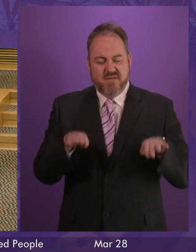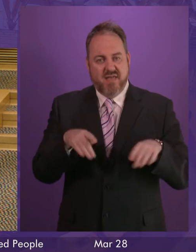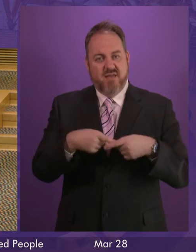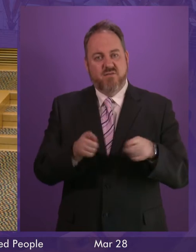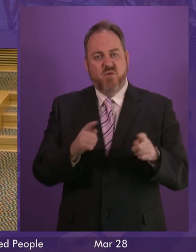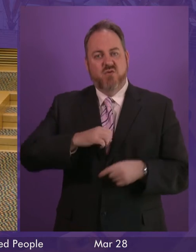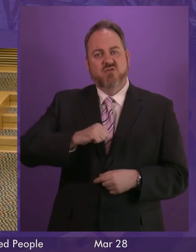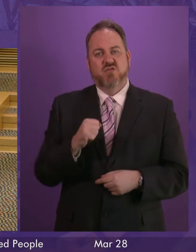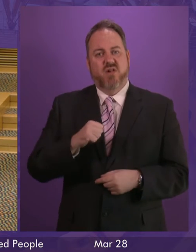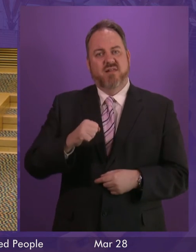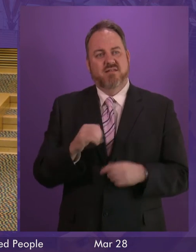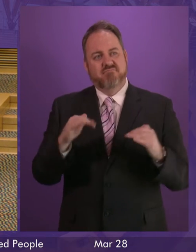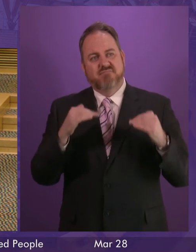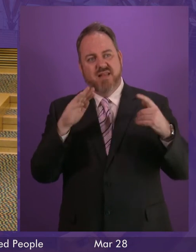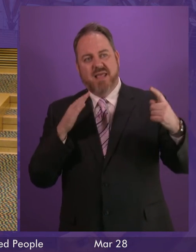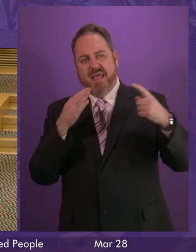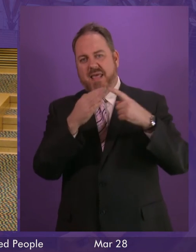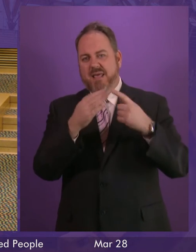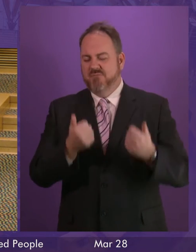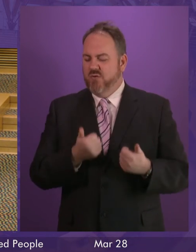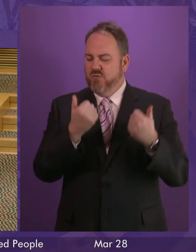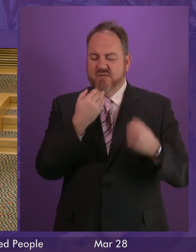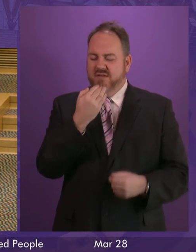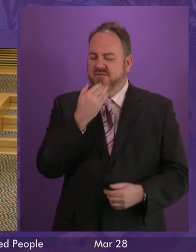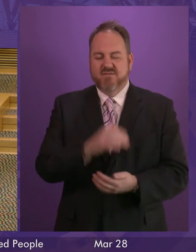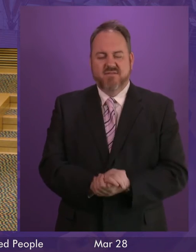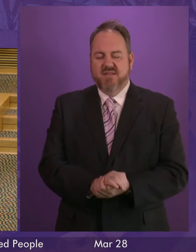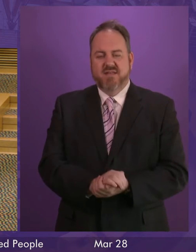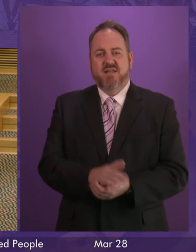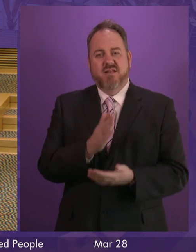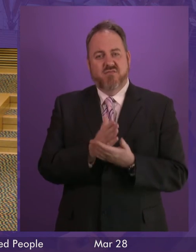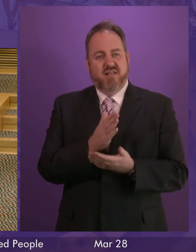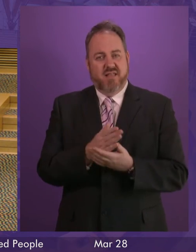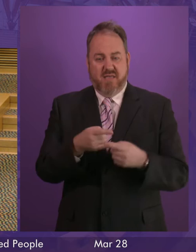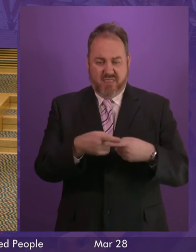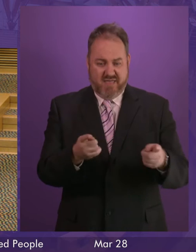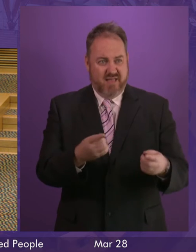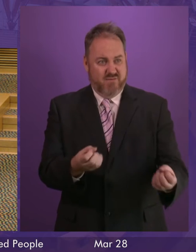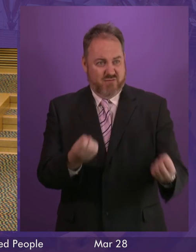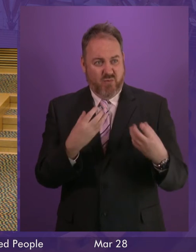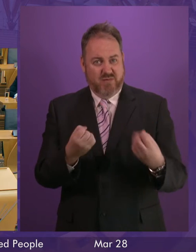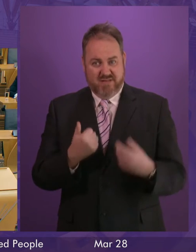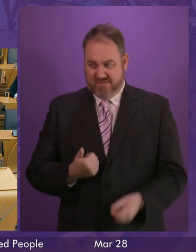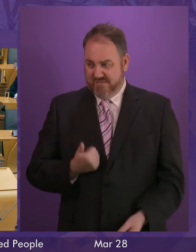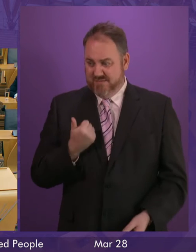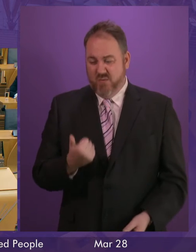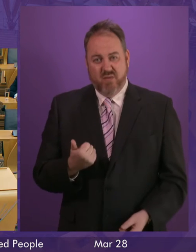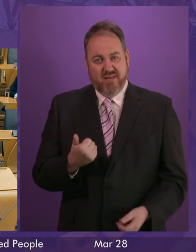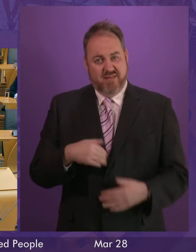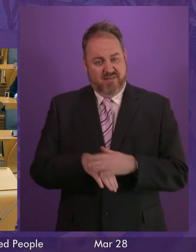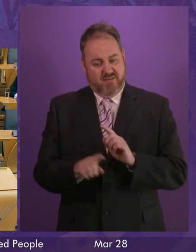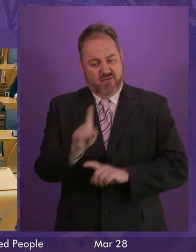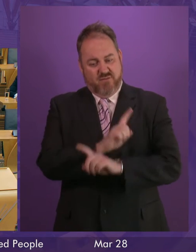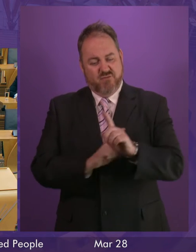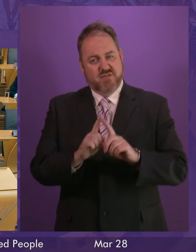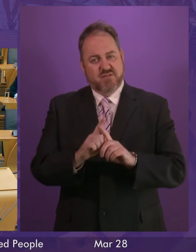I was at two events this week, the National Involvement Network and at the Kindeds Conference this morning where they made that loud and clear. So we must go much further in